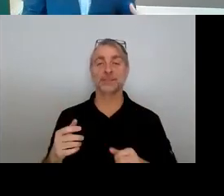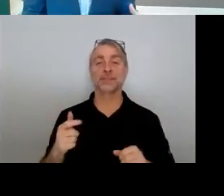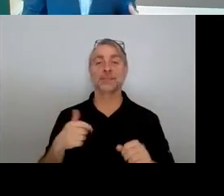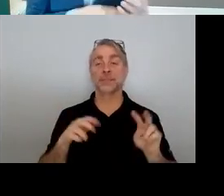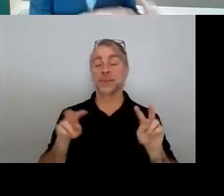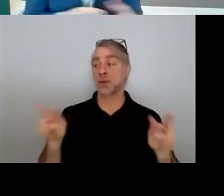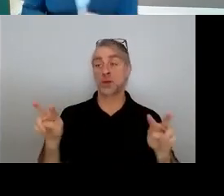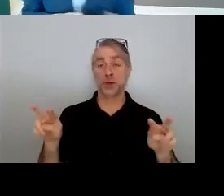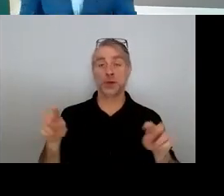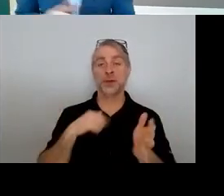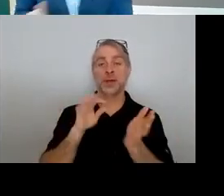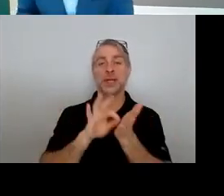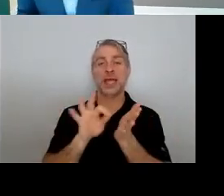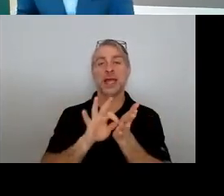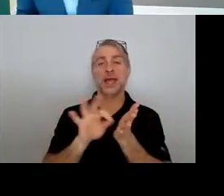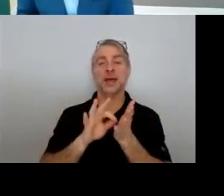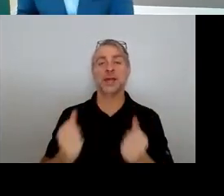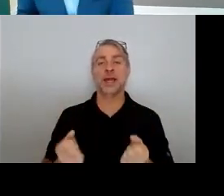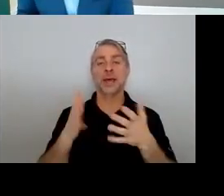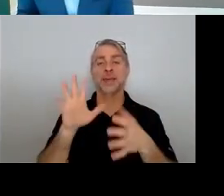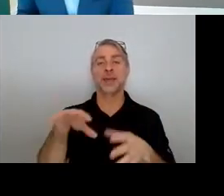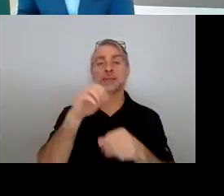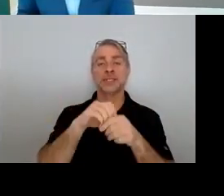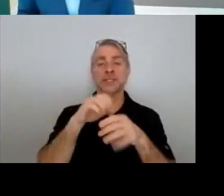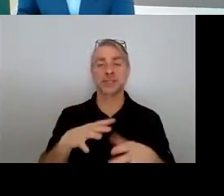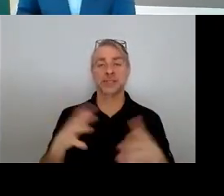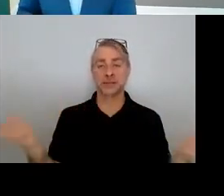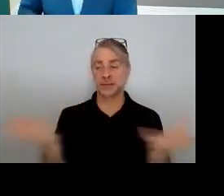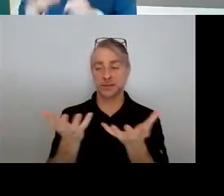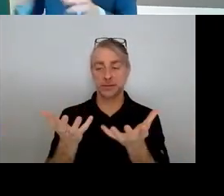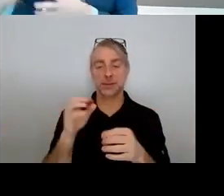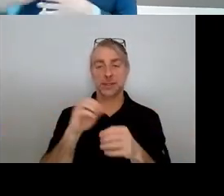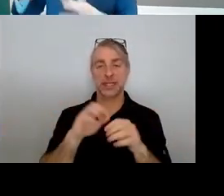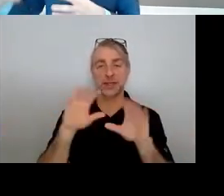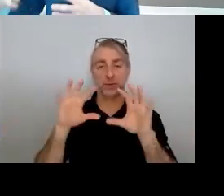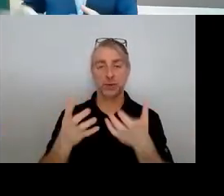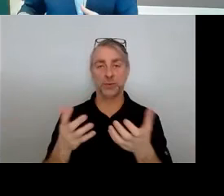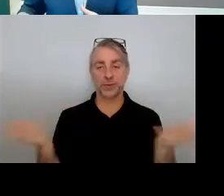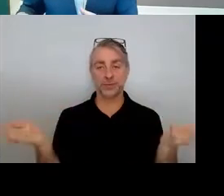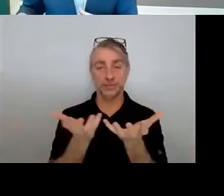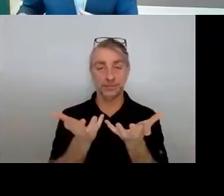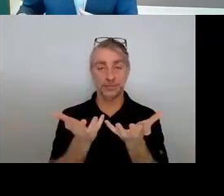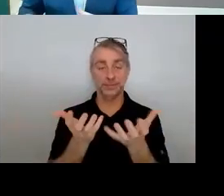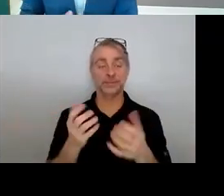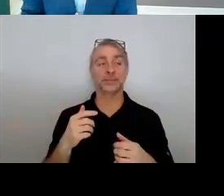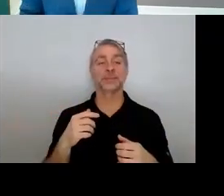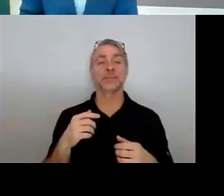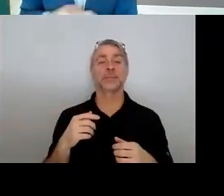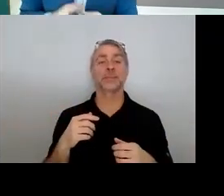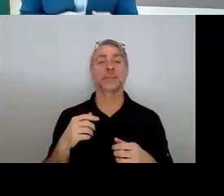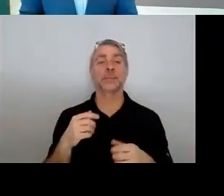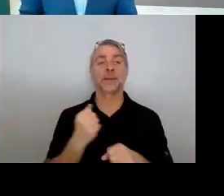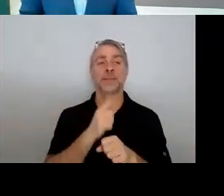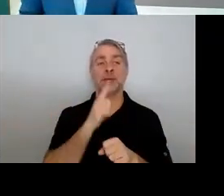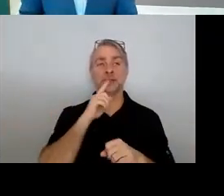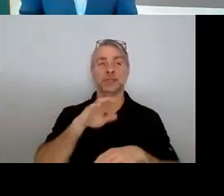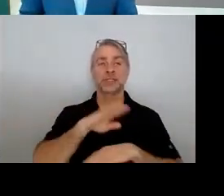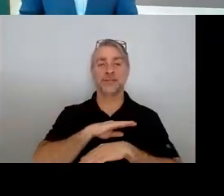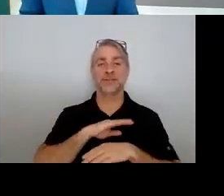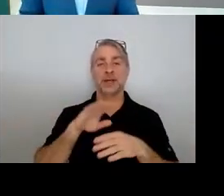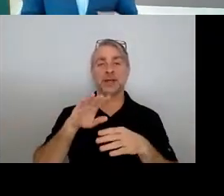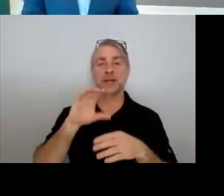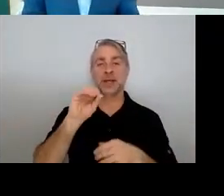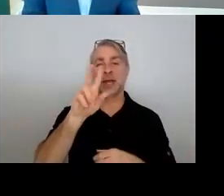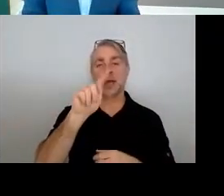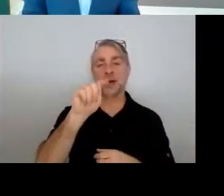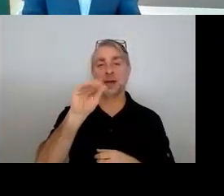many participants from the two respective groups satisfied those two outcomes. So how many